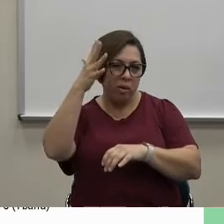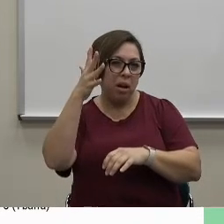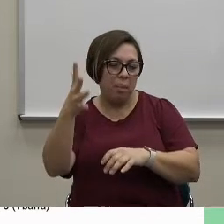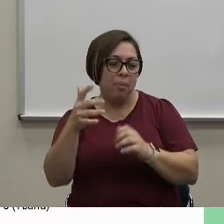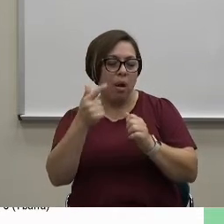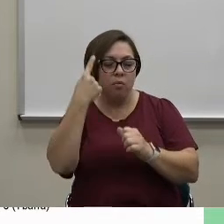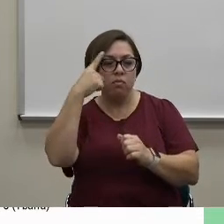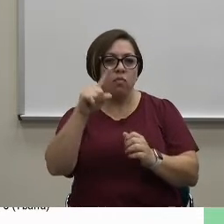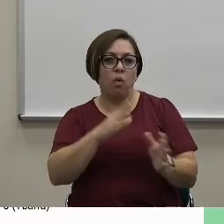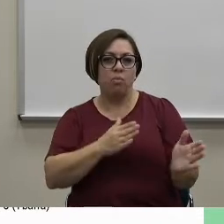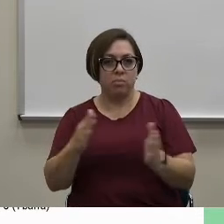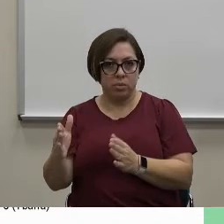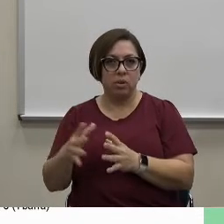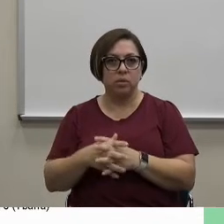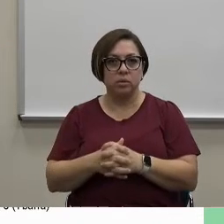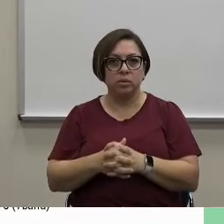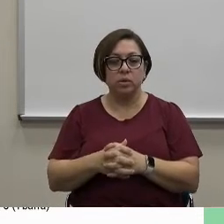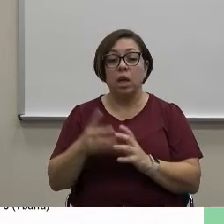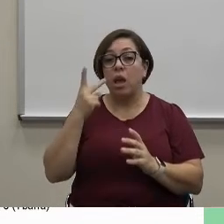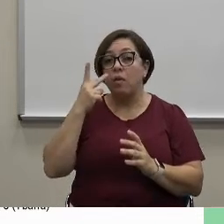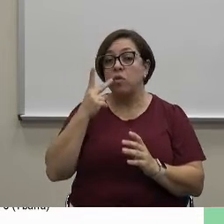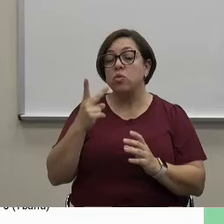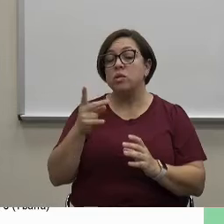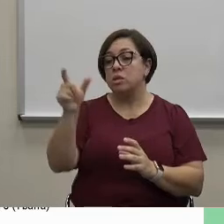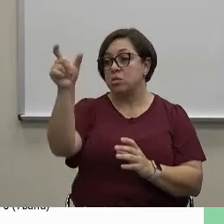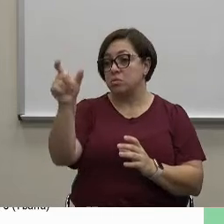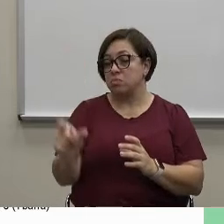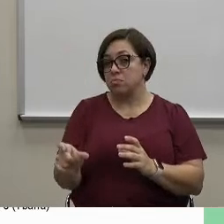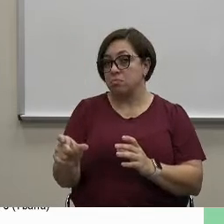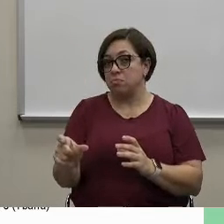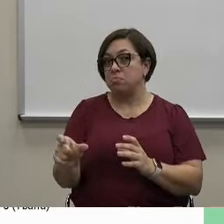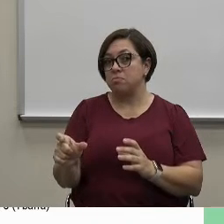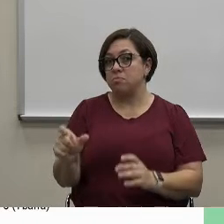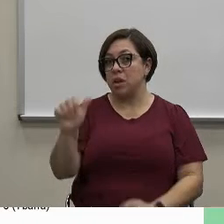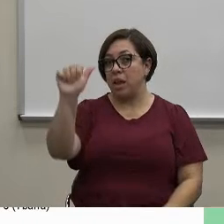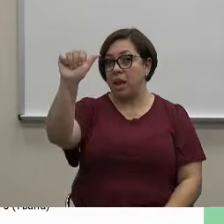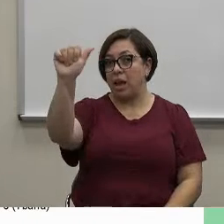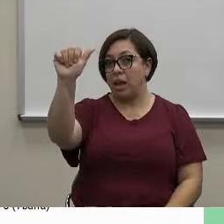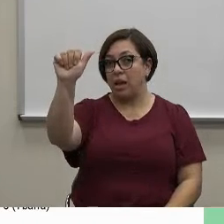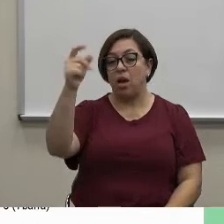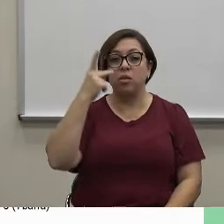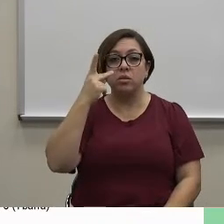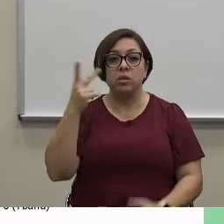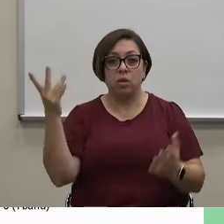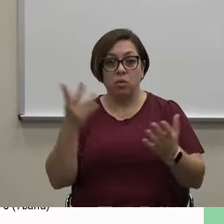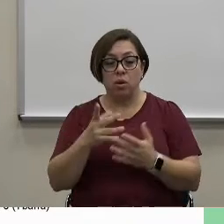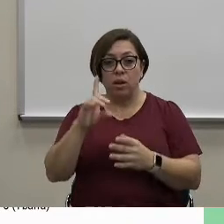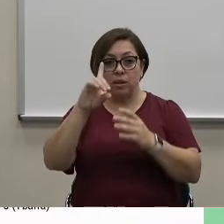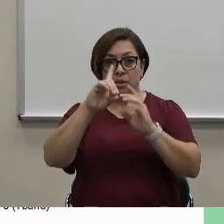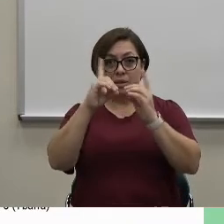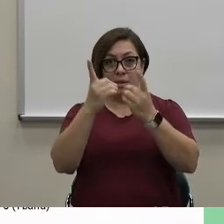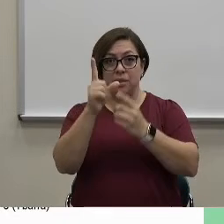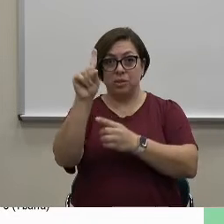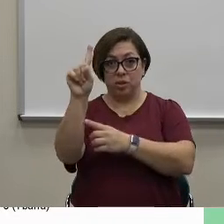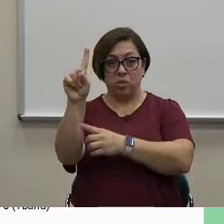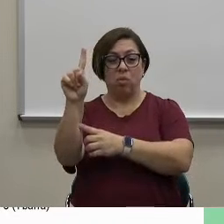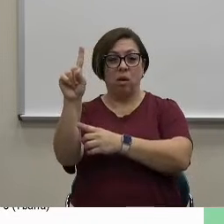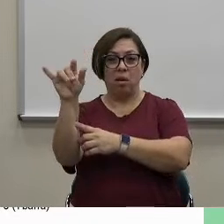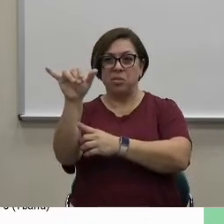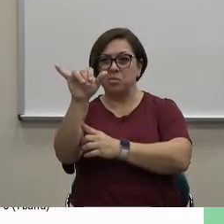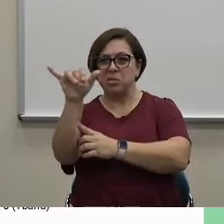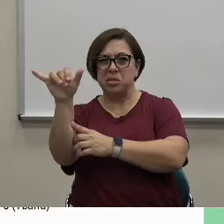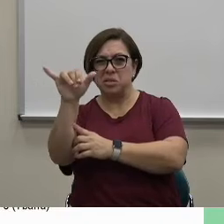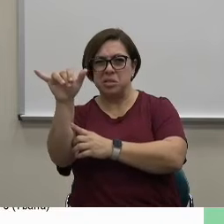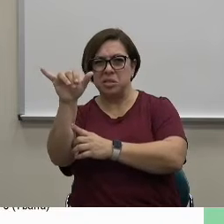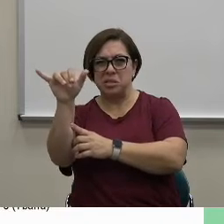plans. And so if we look at Plan A, what we see is that District 1 remains largely the same. It trades